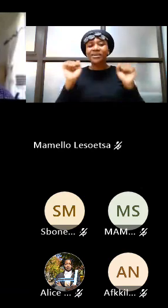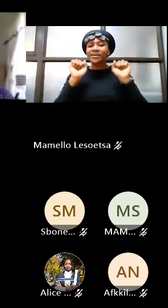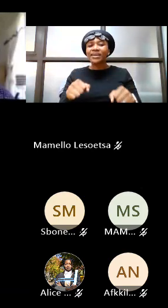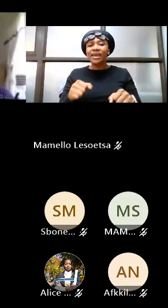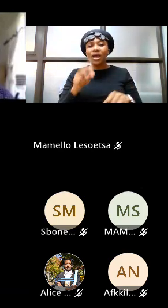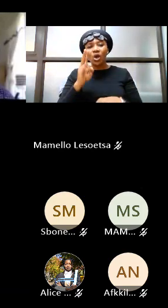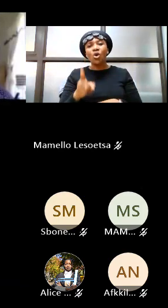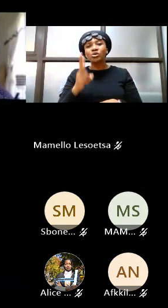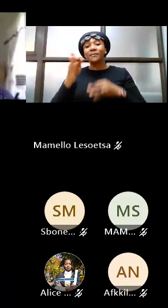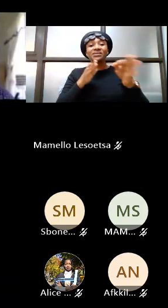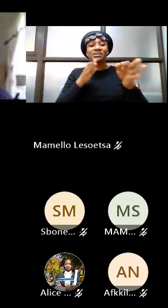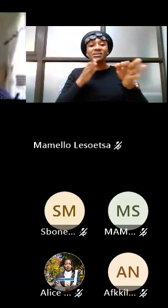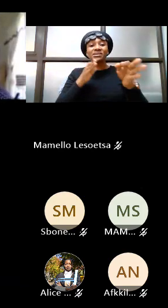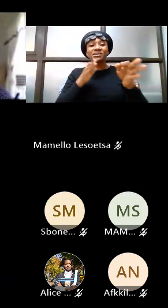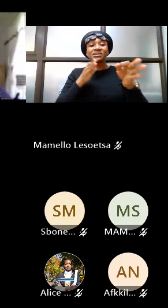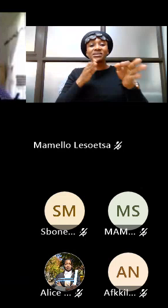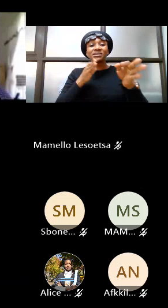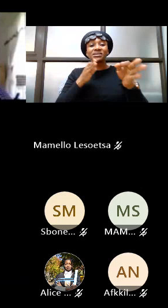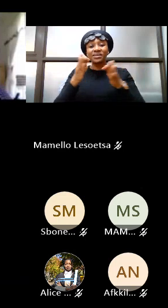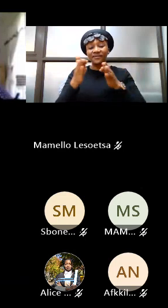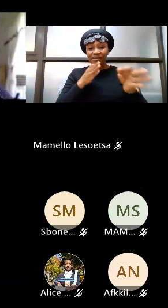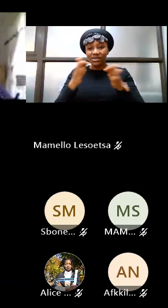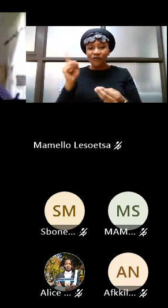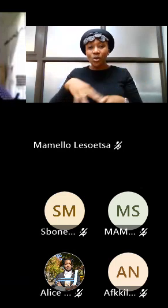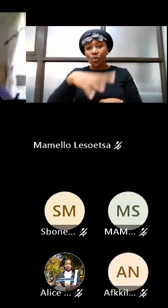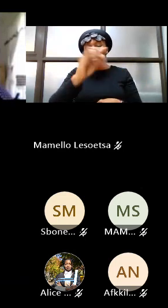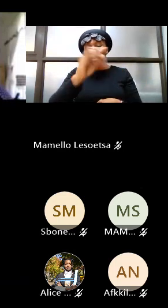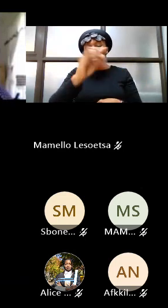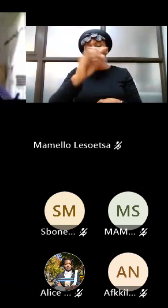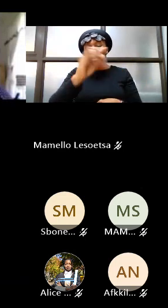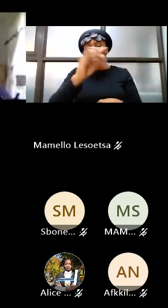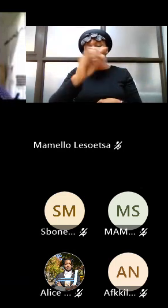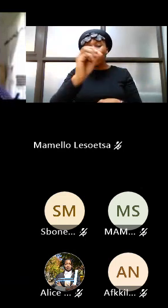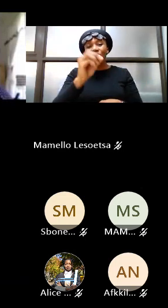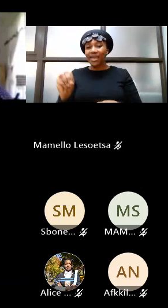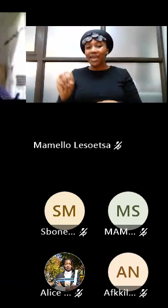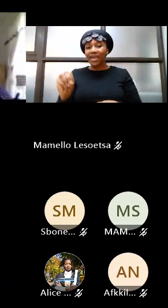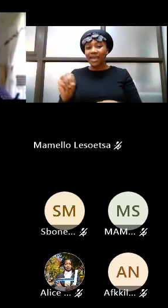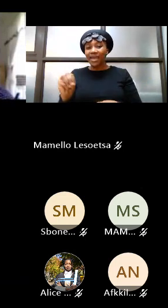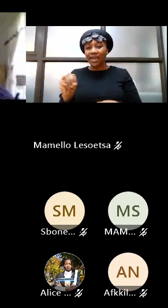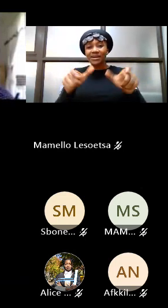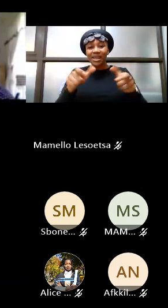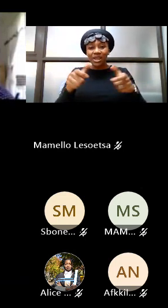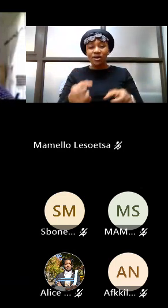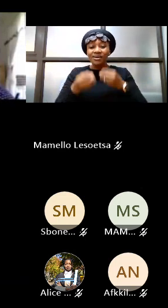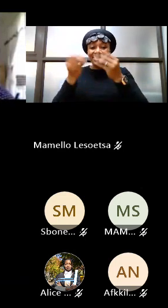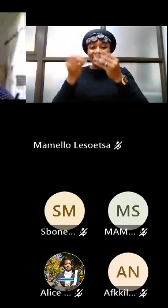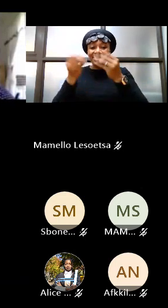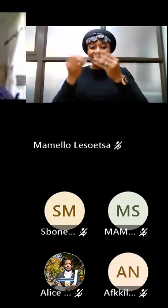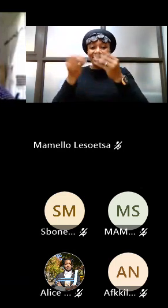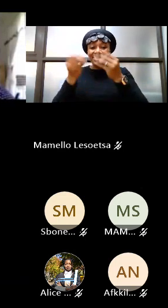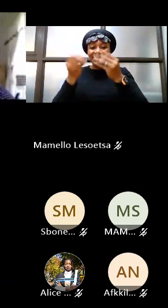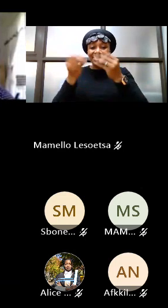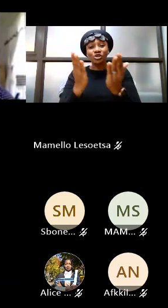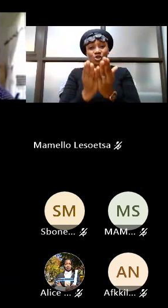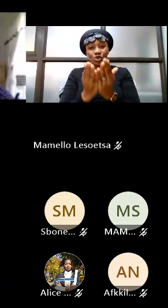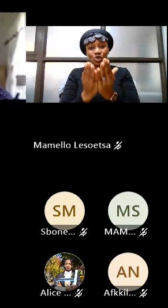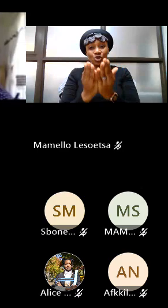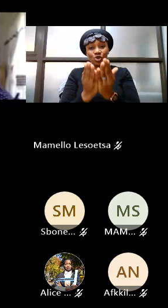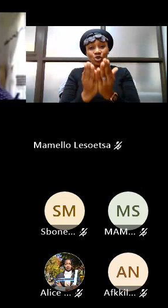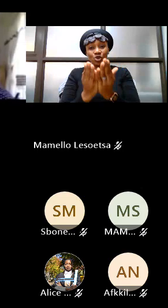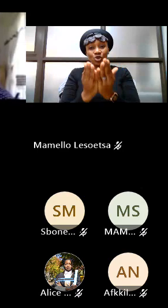where I won a KFM radio station competition, and they gave money towards the school. So the school